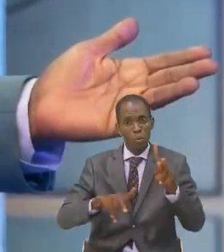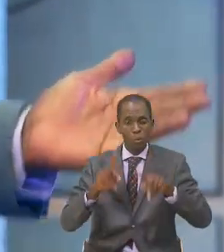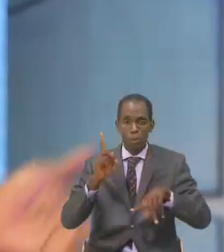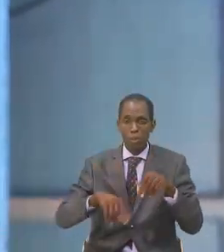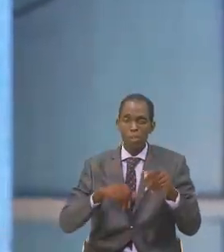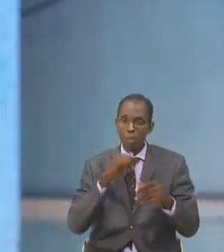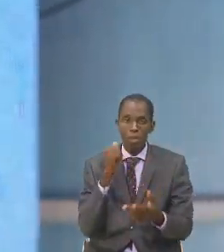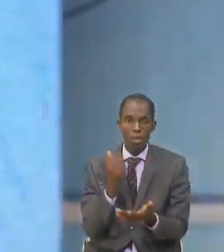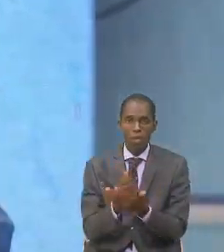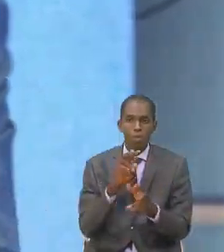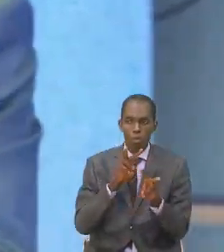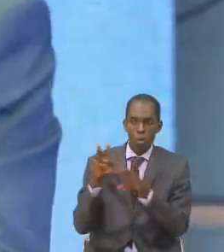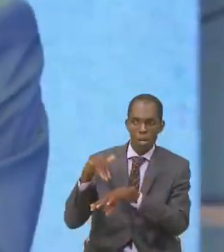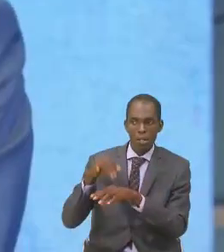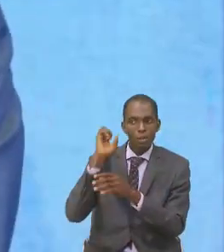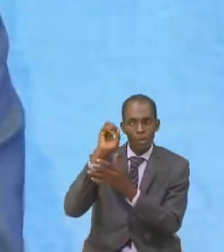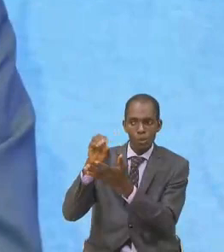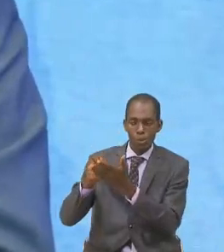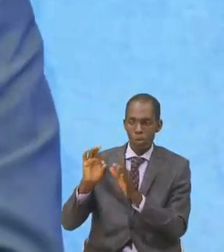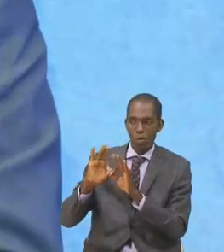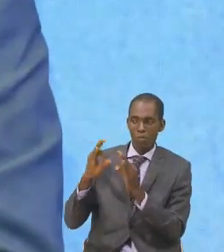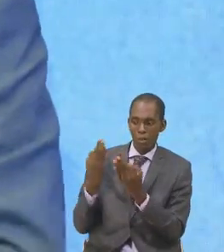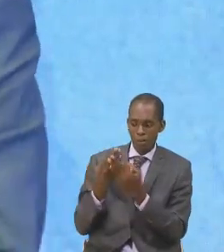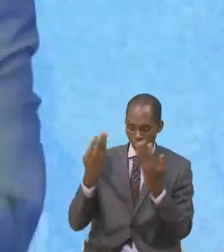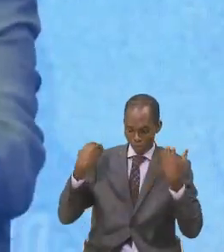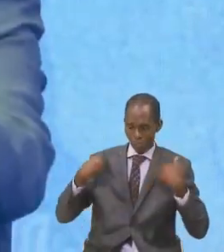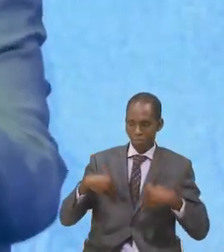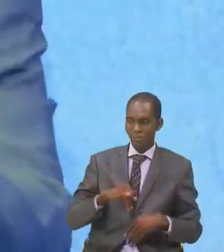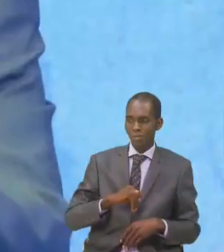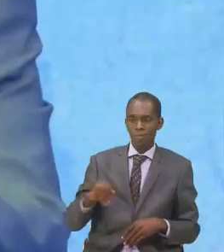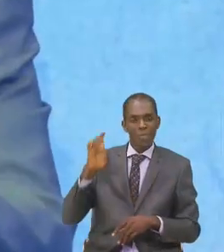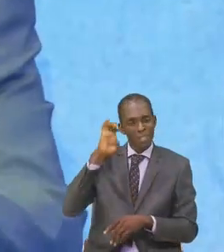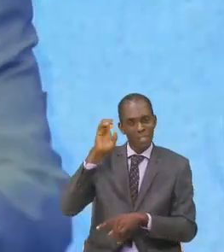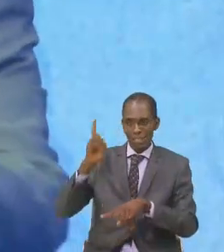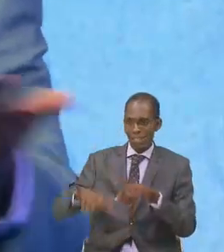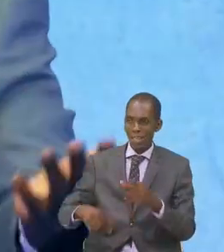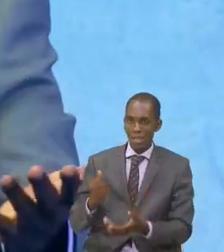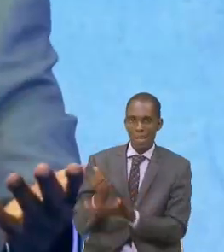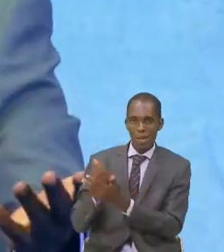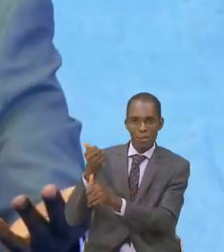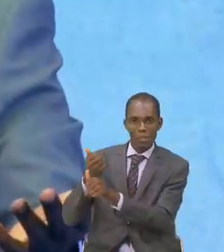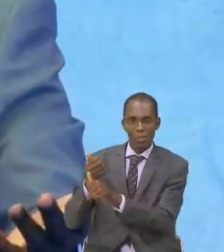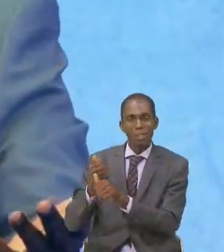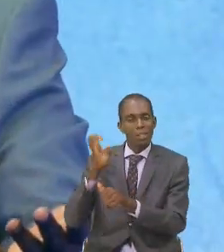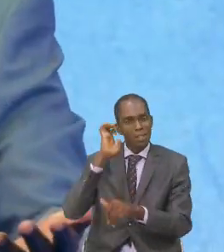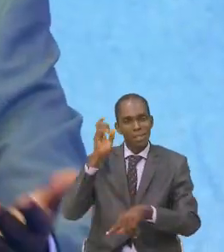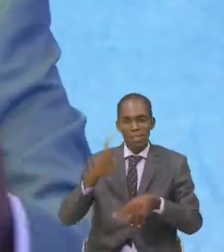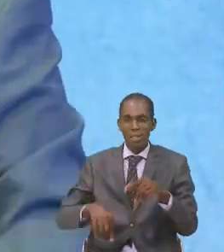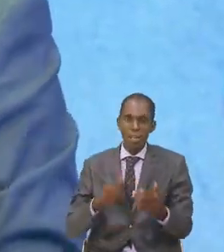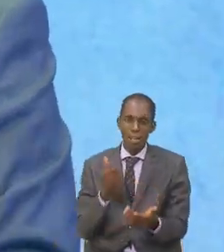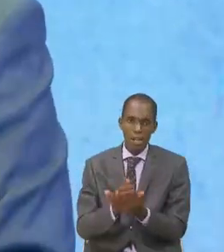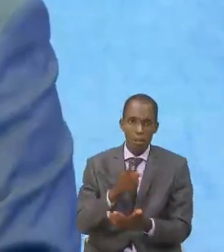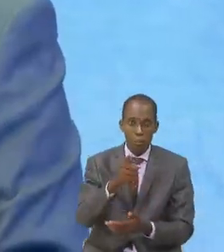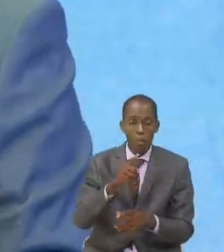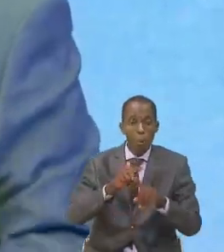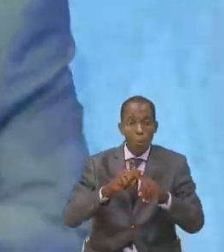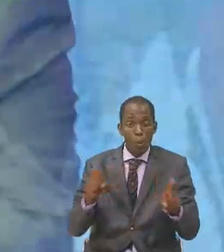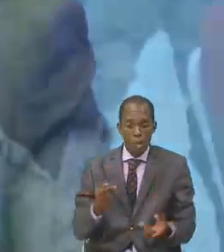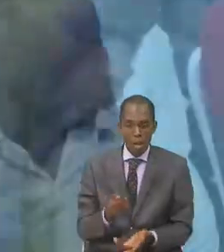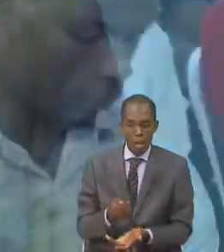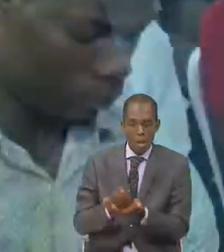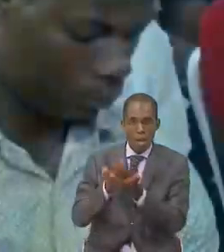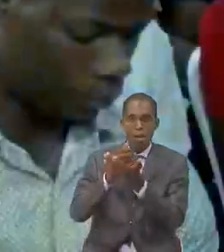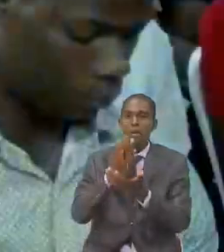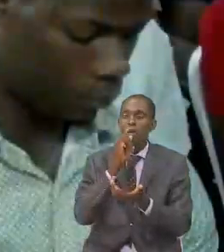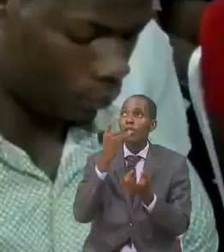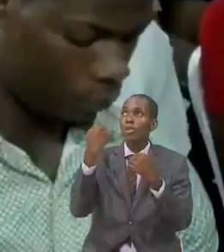jungle, they cannot help. Herbalists cannot help. Look at his own family and look at his own appearance. He cannot help